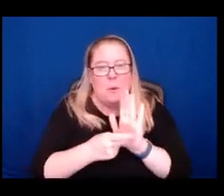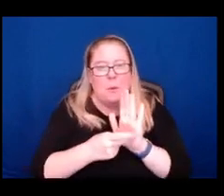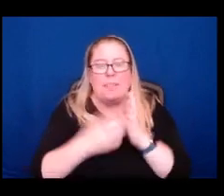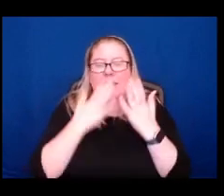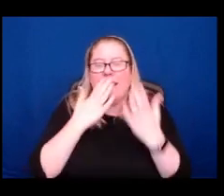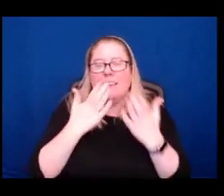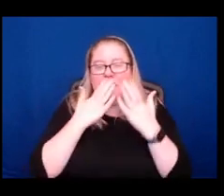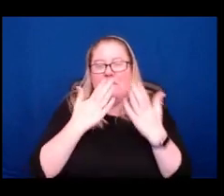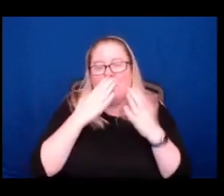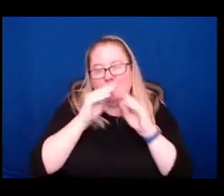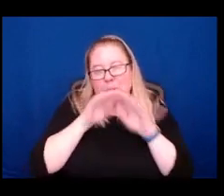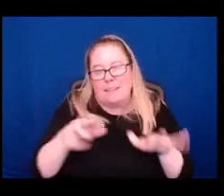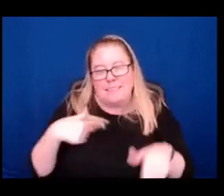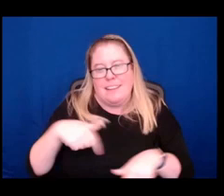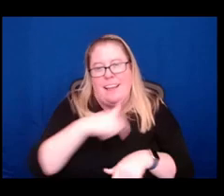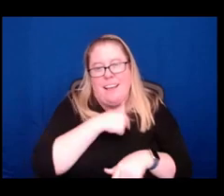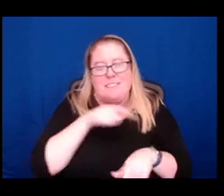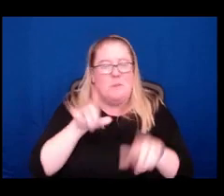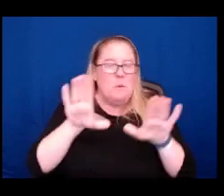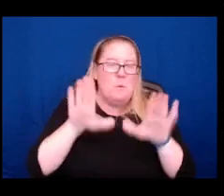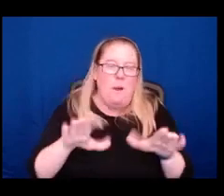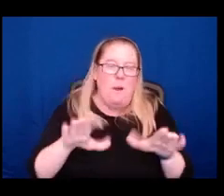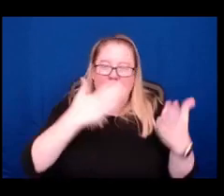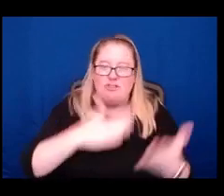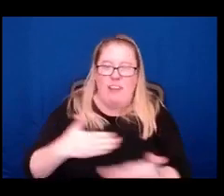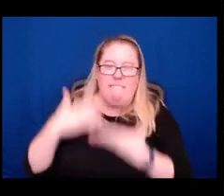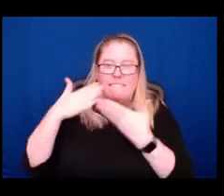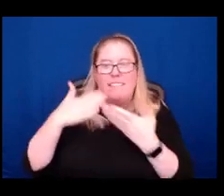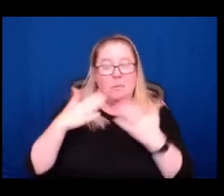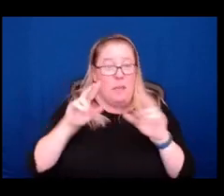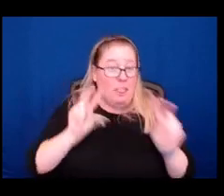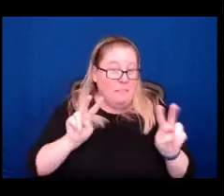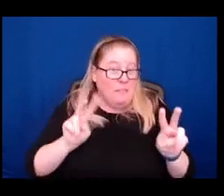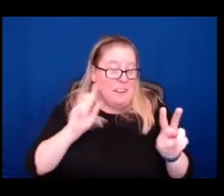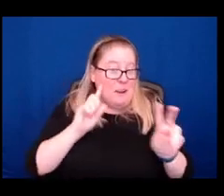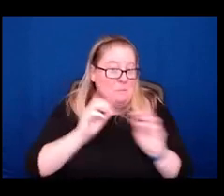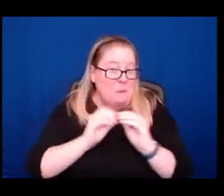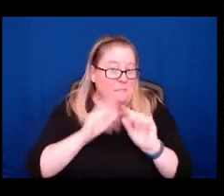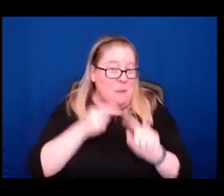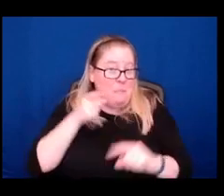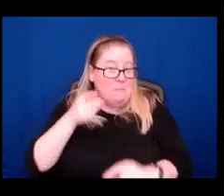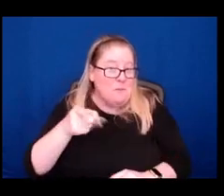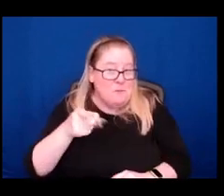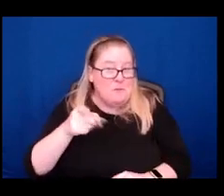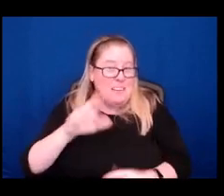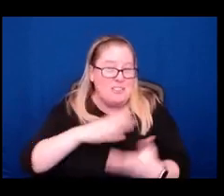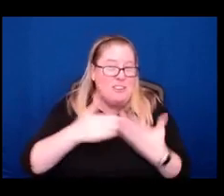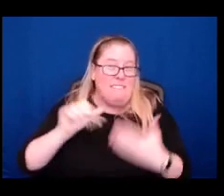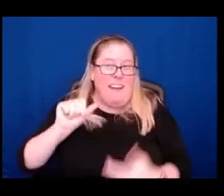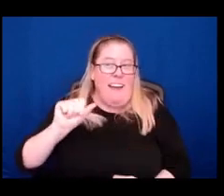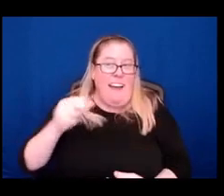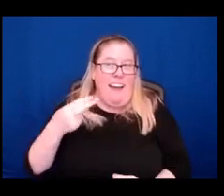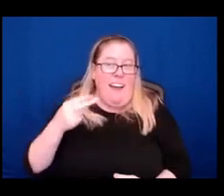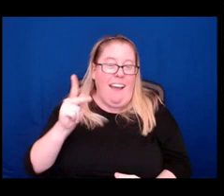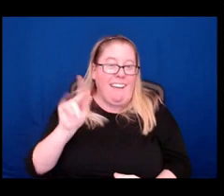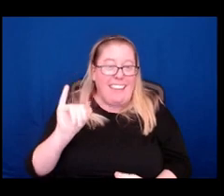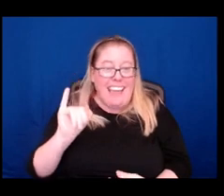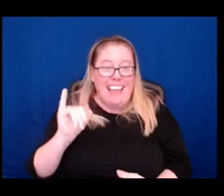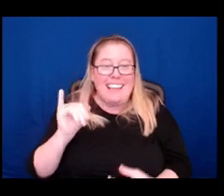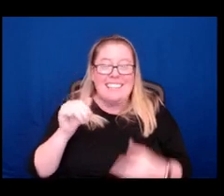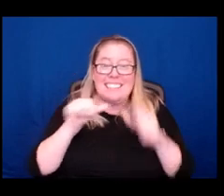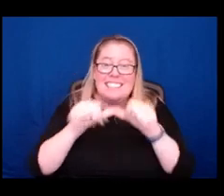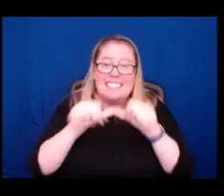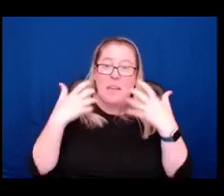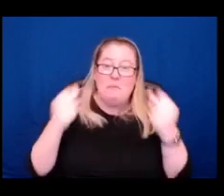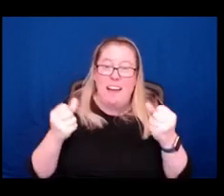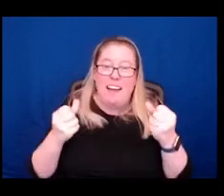a wonderful chef. We look forward to hearing more from you, Chef Aki. And stay well, be well, and be blessed. Thank you.